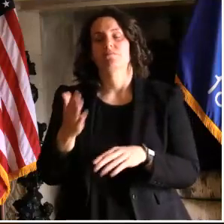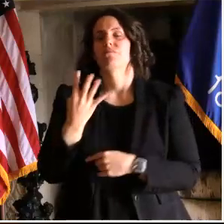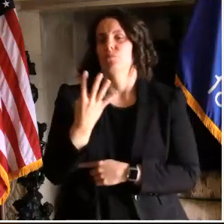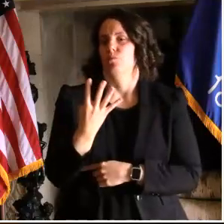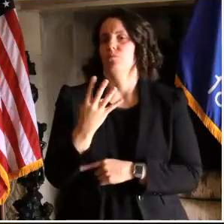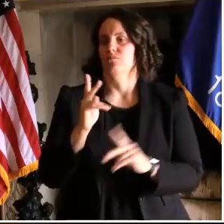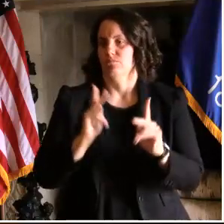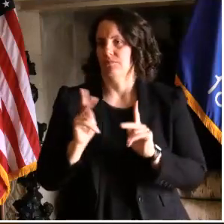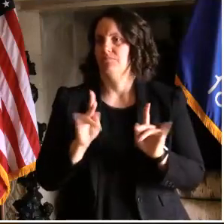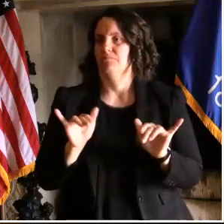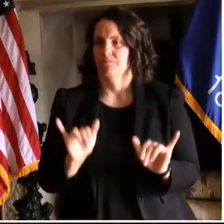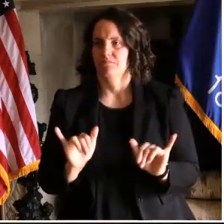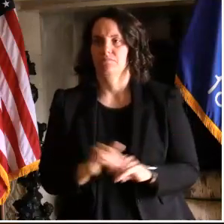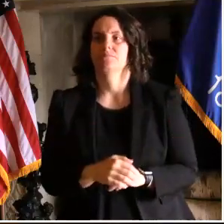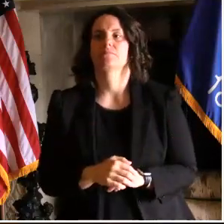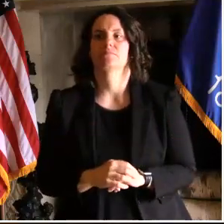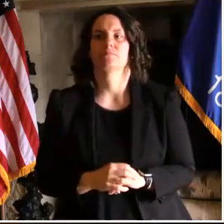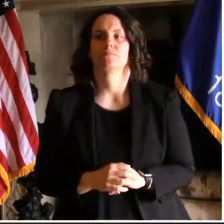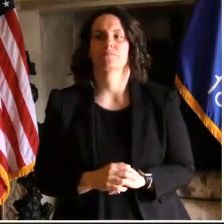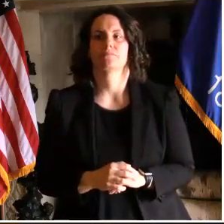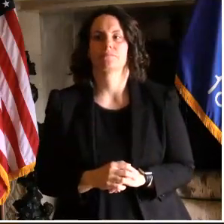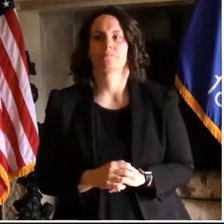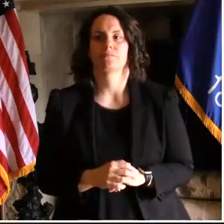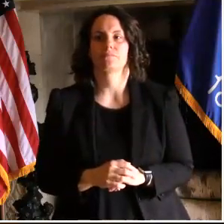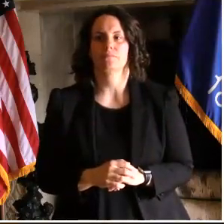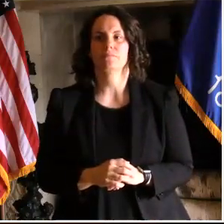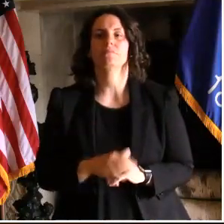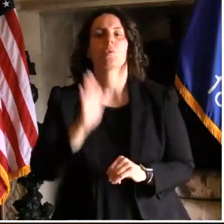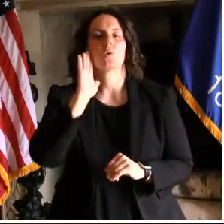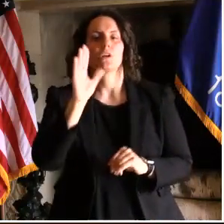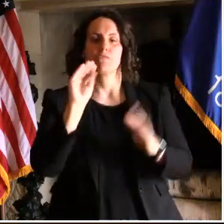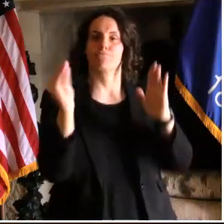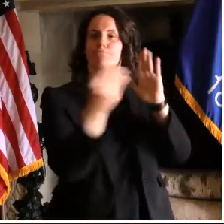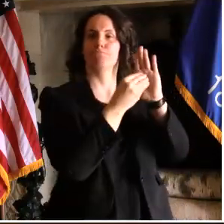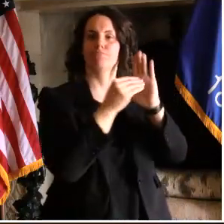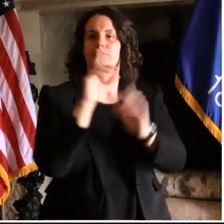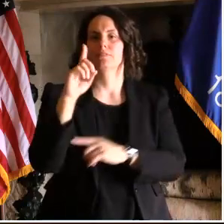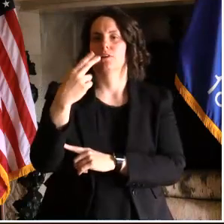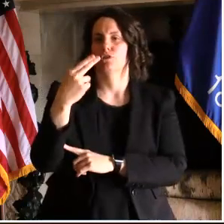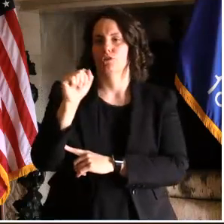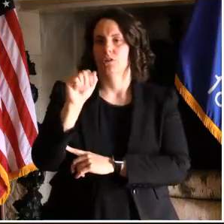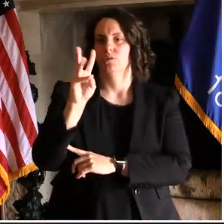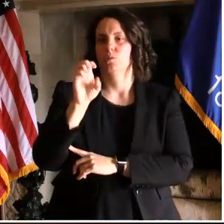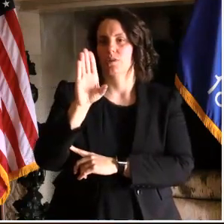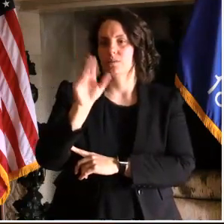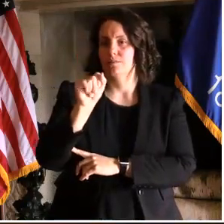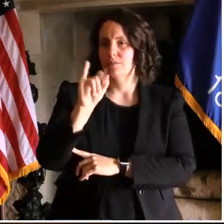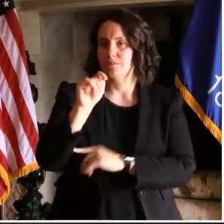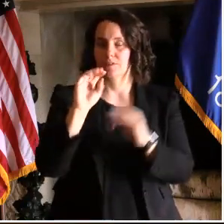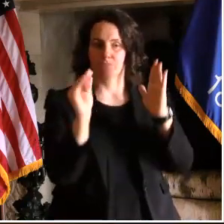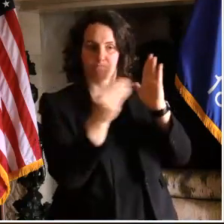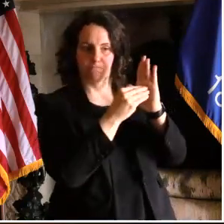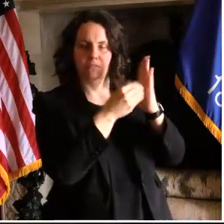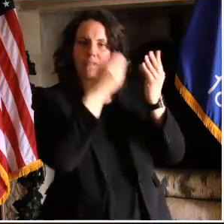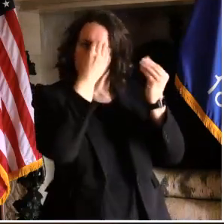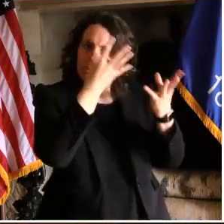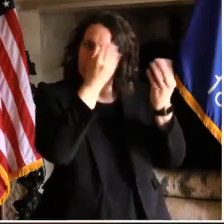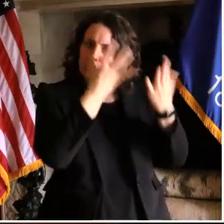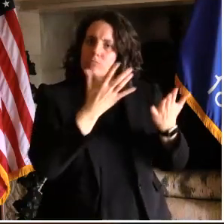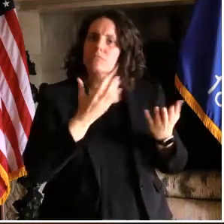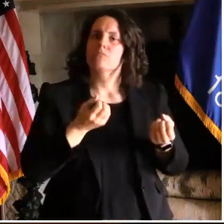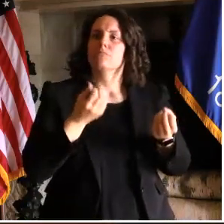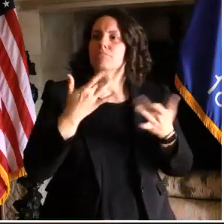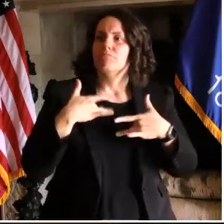the DHS Outbreaks webpage shortly. So we're hearing the phrase flatten the curve a lot